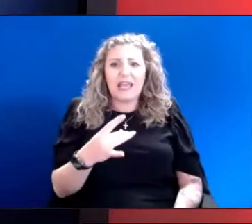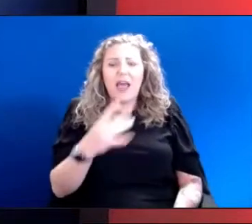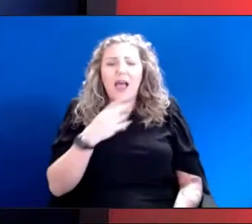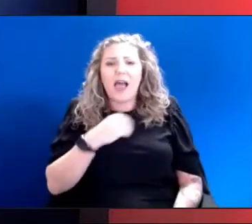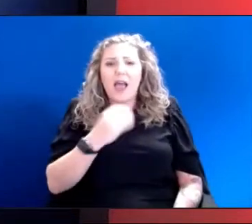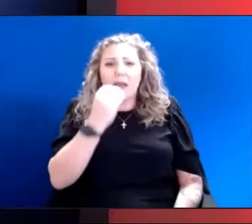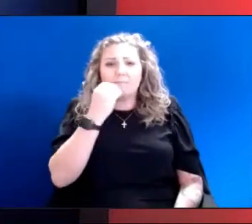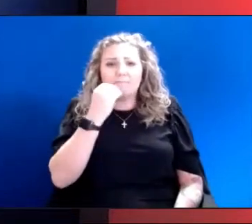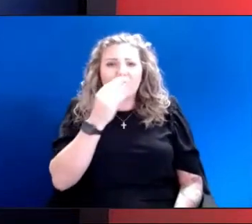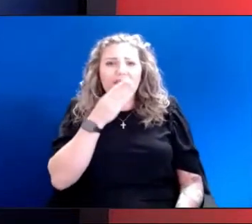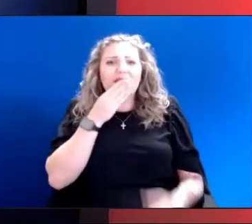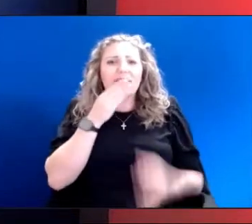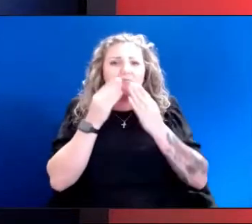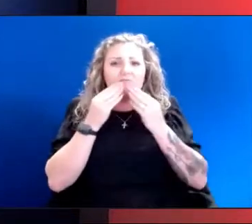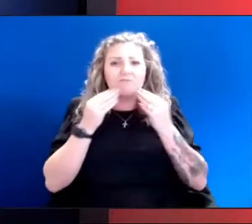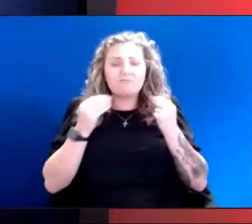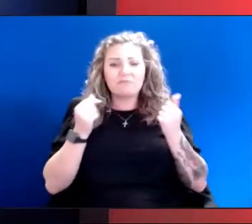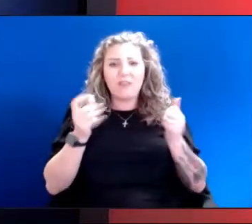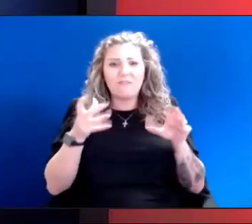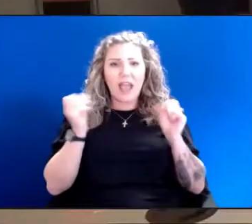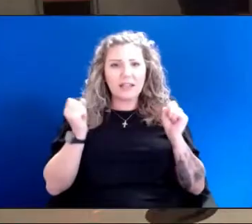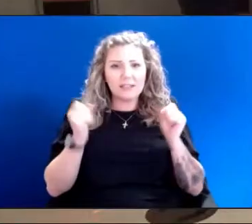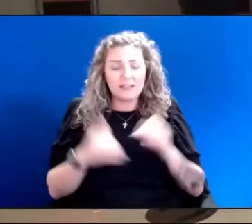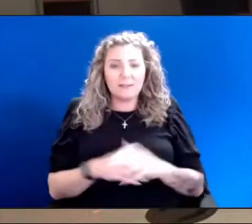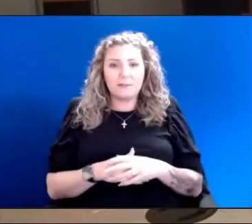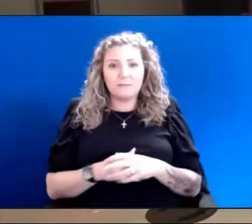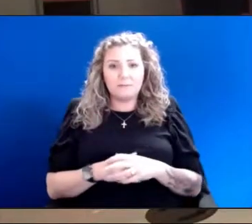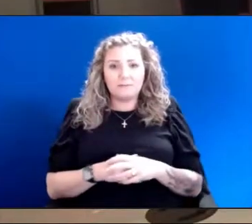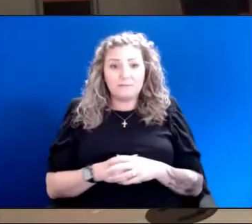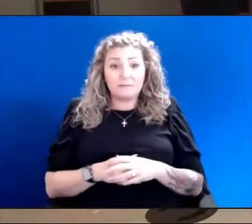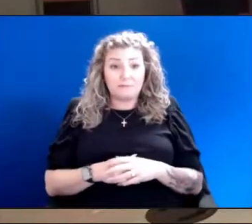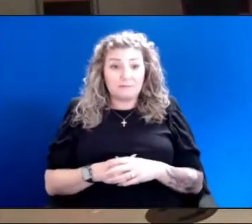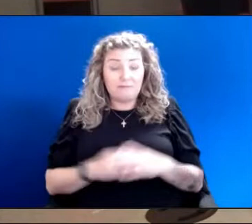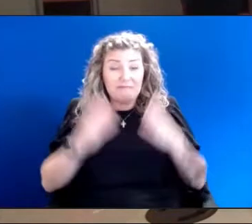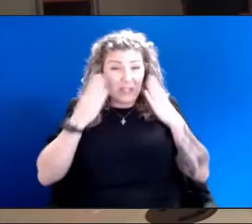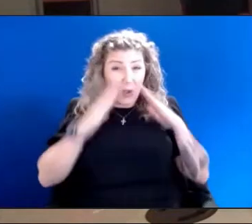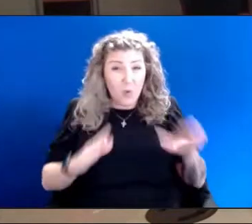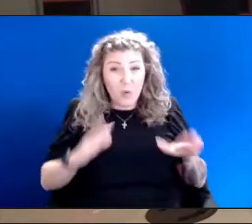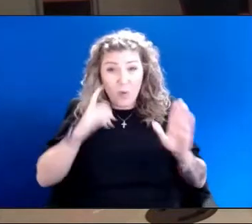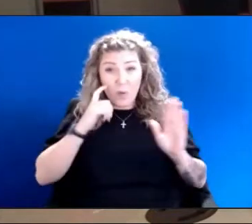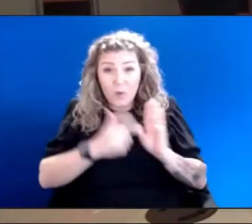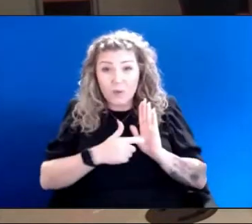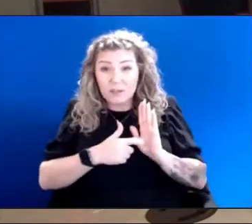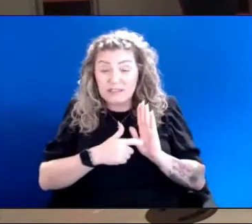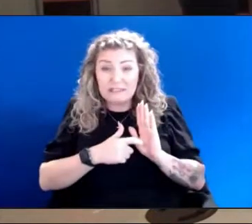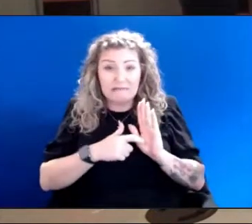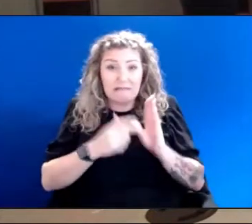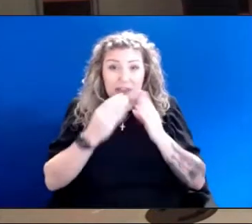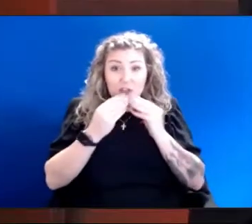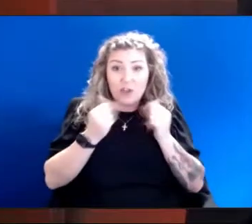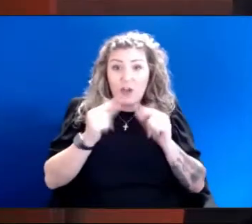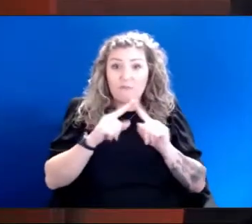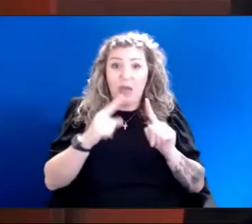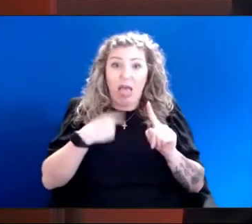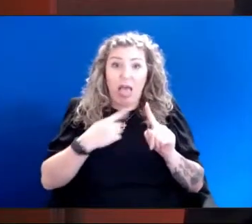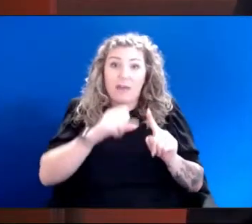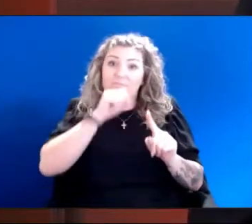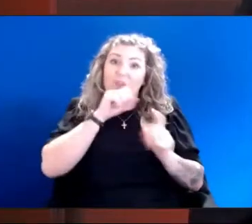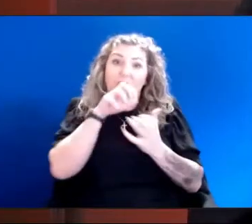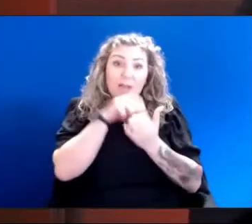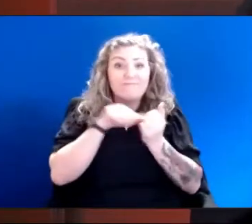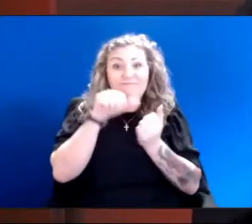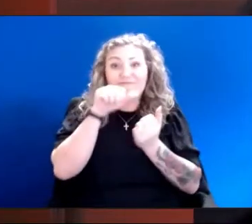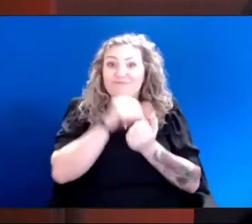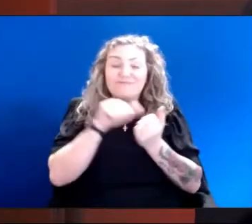almost dissolve. I mean, I don't notice them dissolving, but I love chewing them. Right. to death. And I'll get more and more.